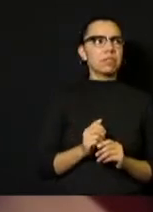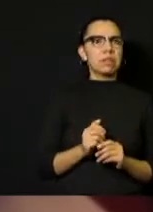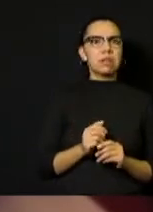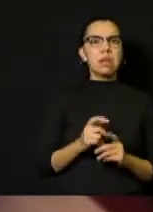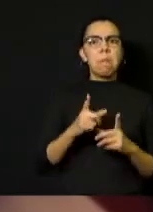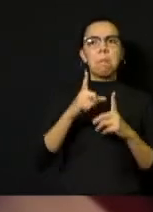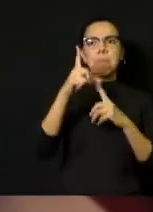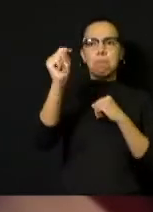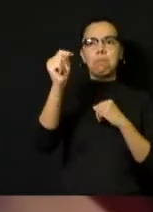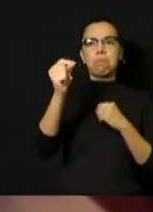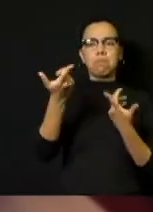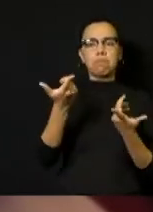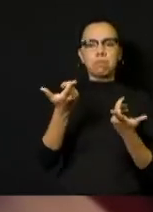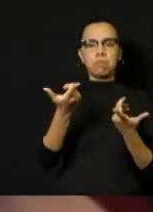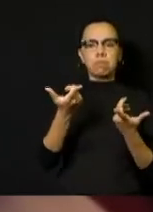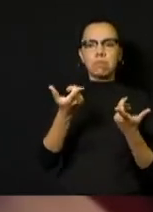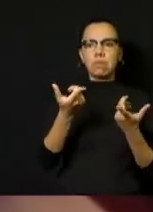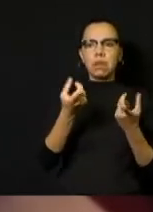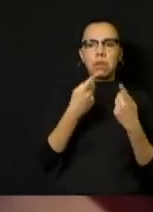He gave me nothing, and I said,